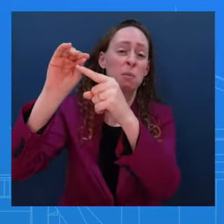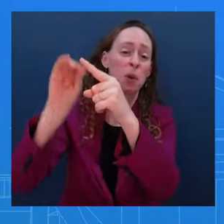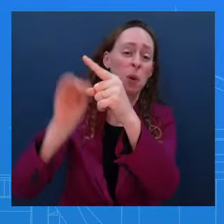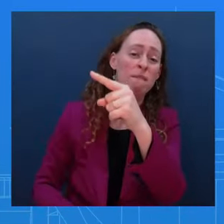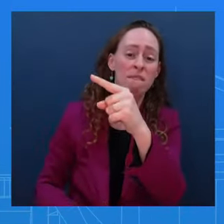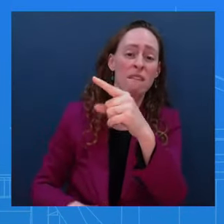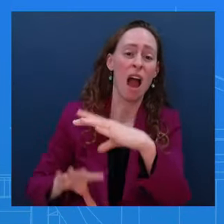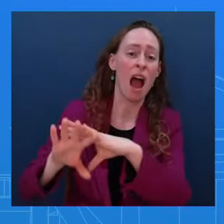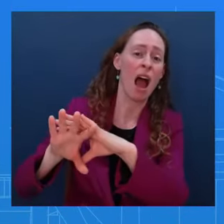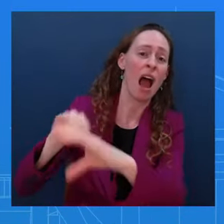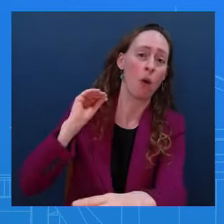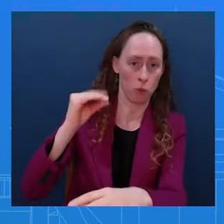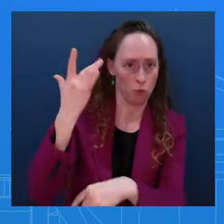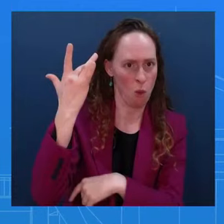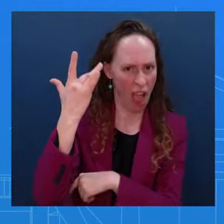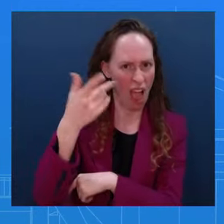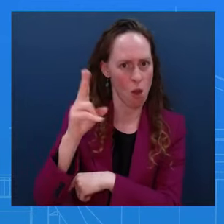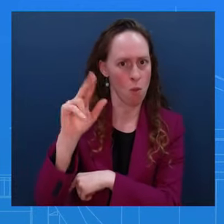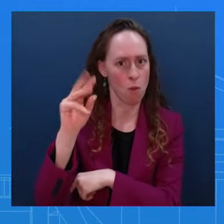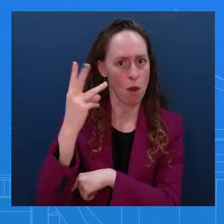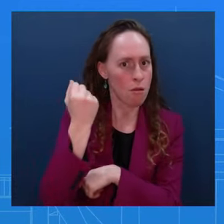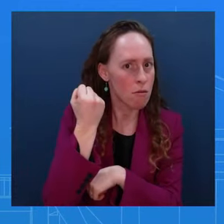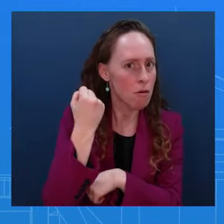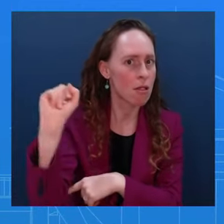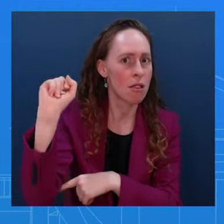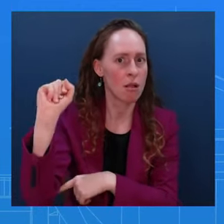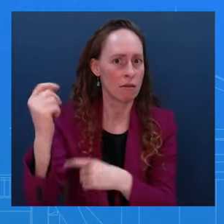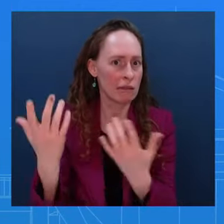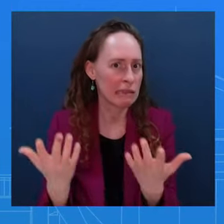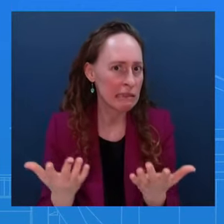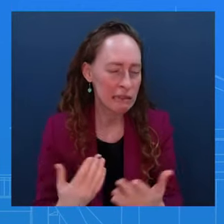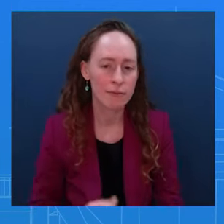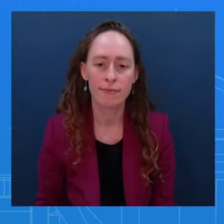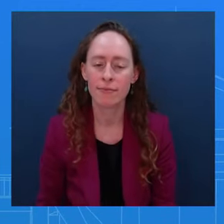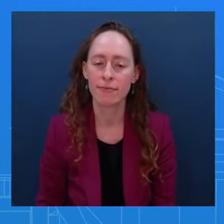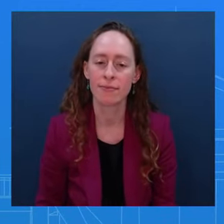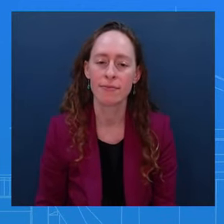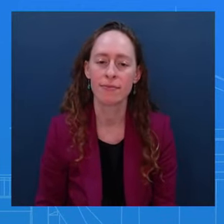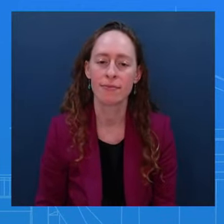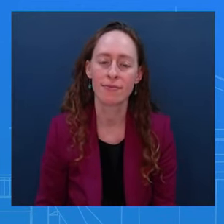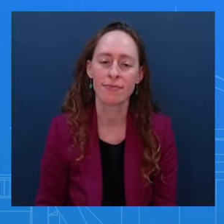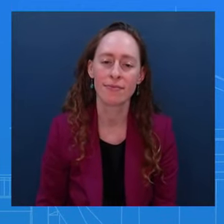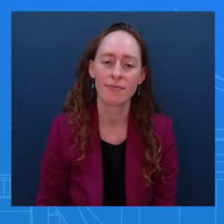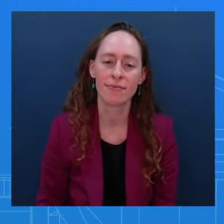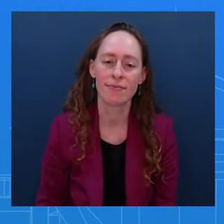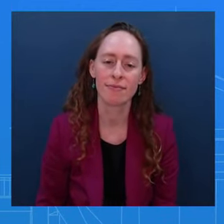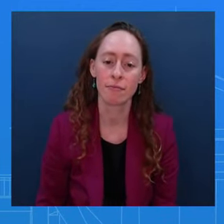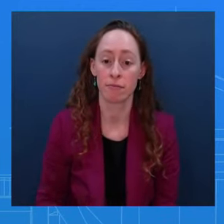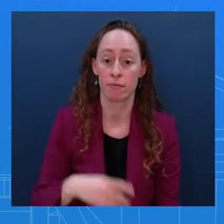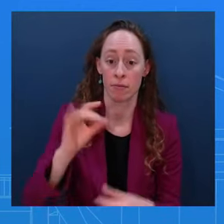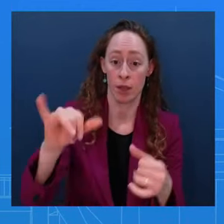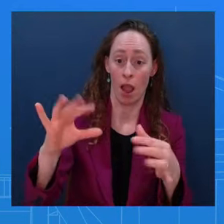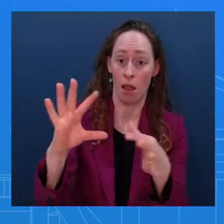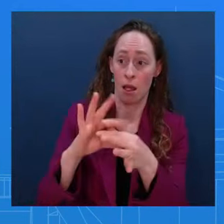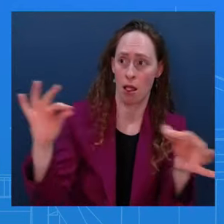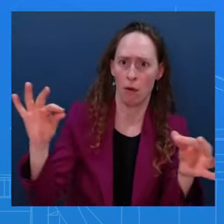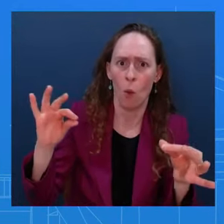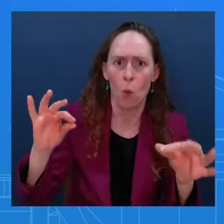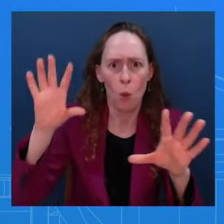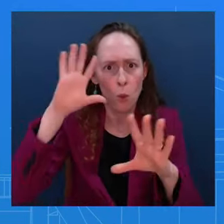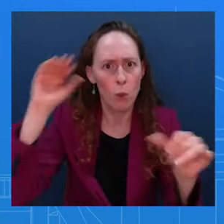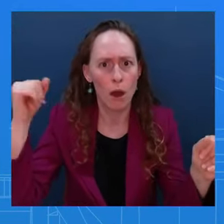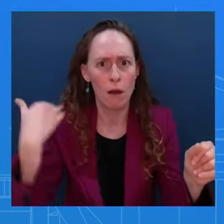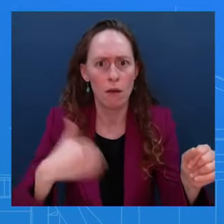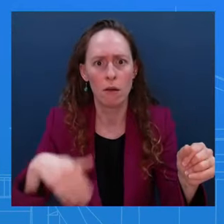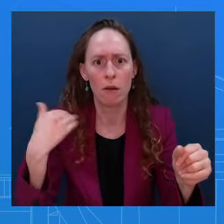say that the president takes that very seriously. That's one of the reasons, if you think about the Chips and Science Act and other legislation, that historic